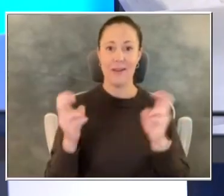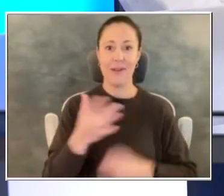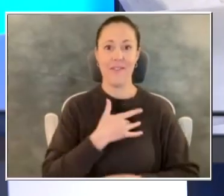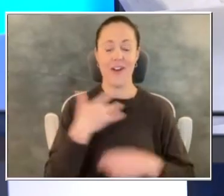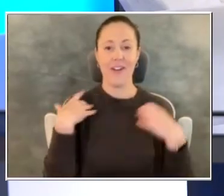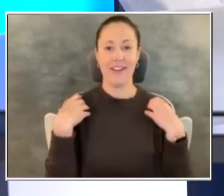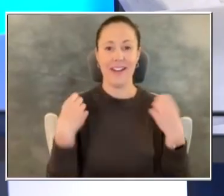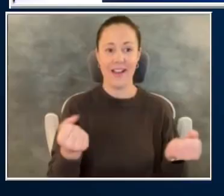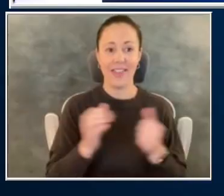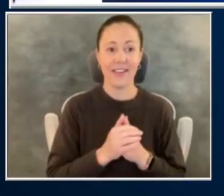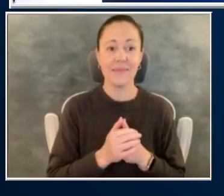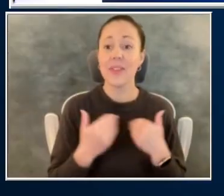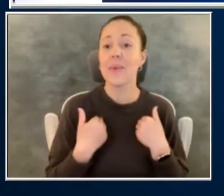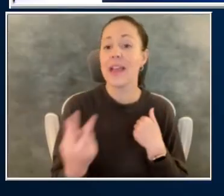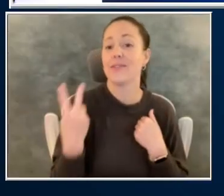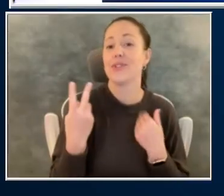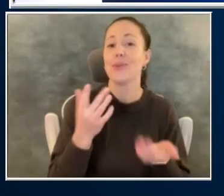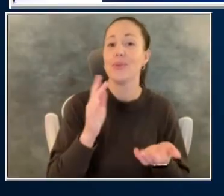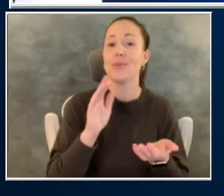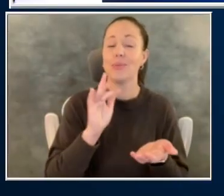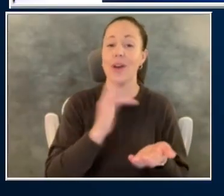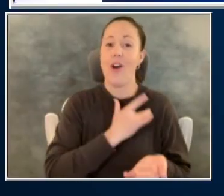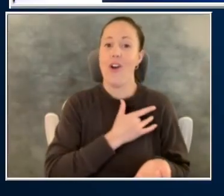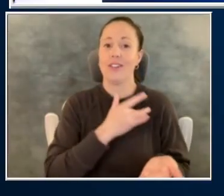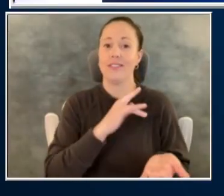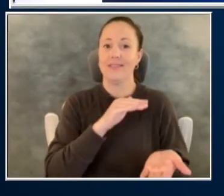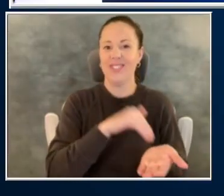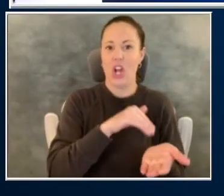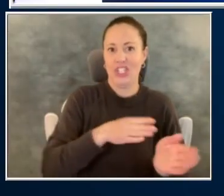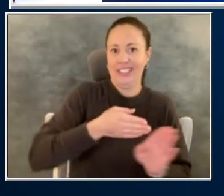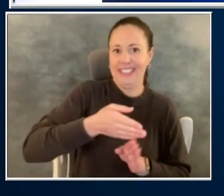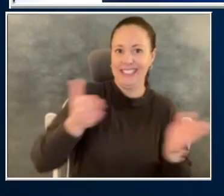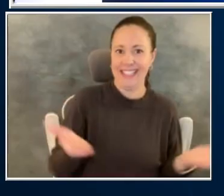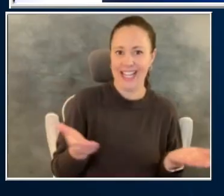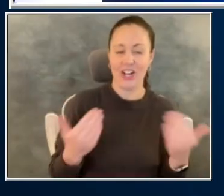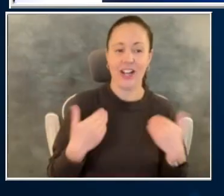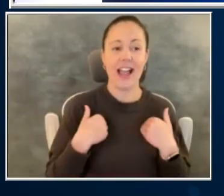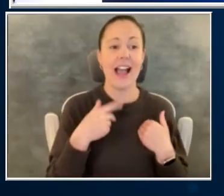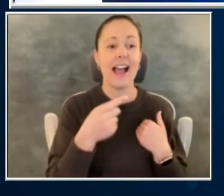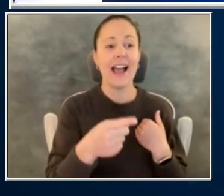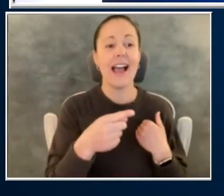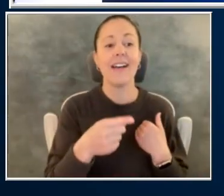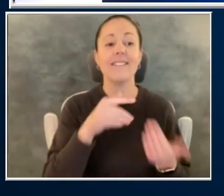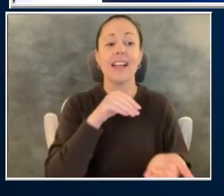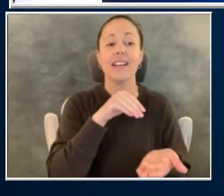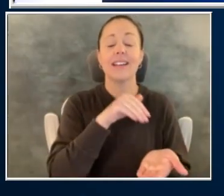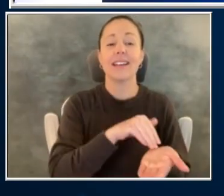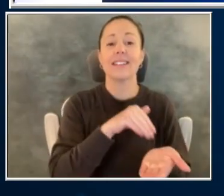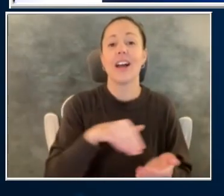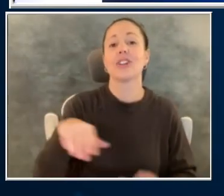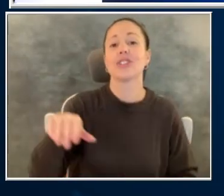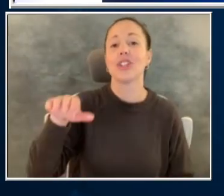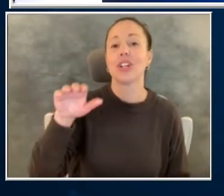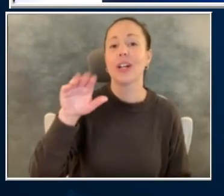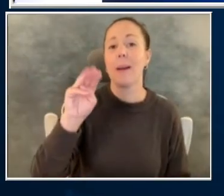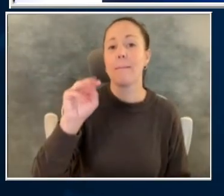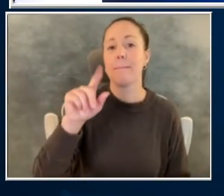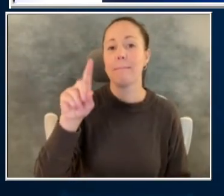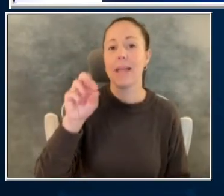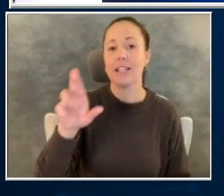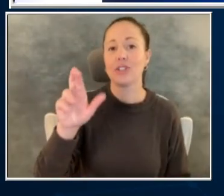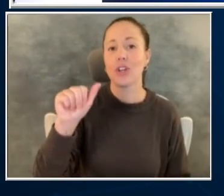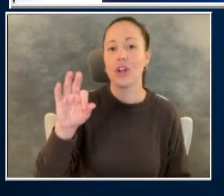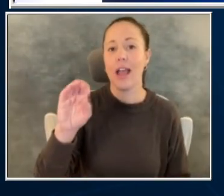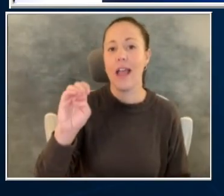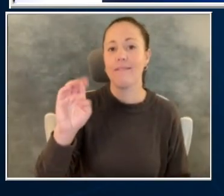2 of our cardiologists here at the health system. On the set with me, I have cardiologist Dr. Mazer Afek here in the studio. Thank you for being here.